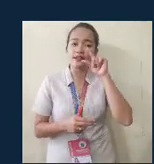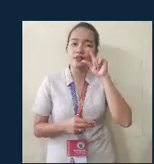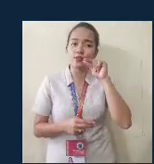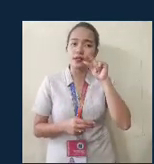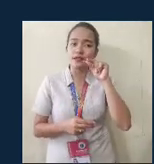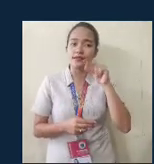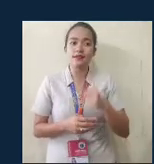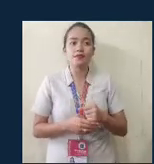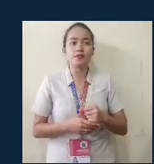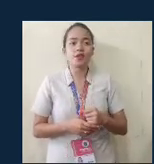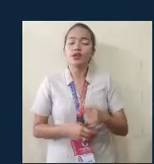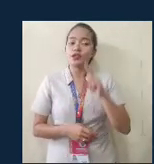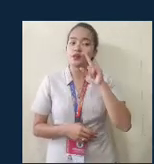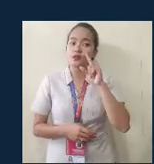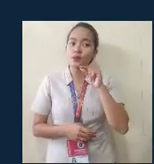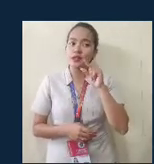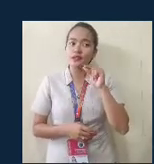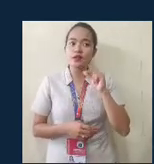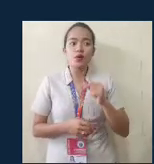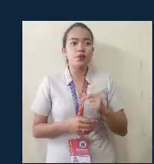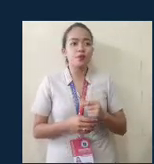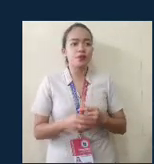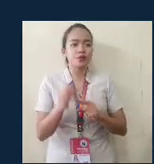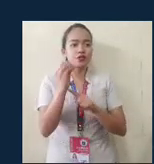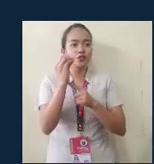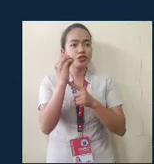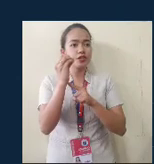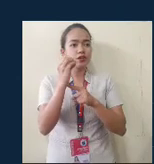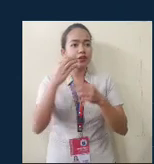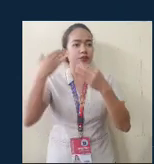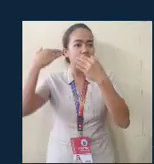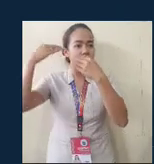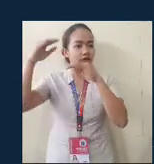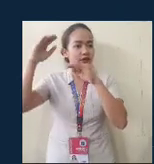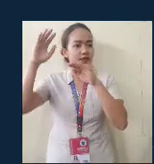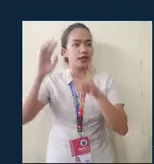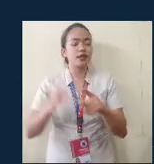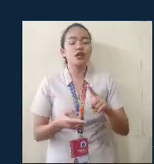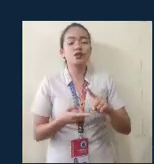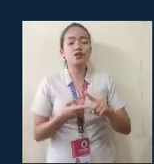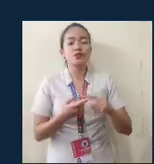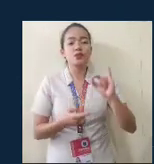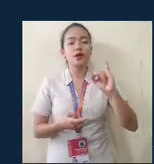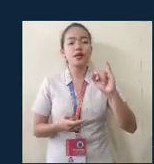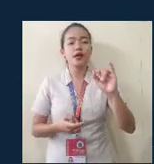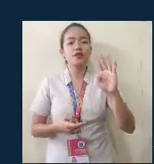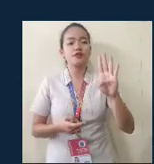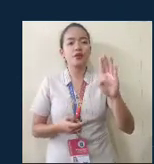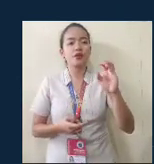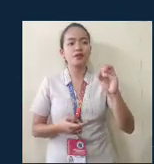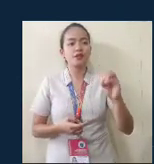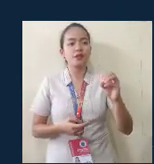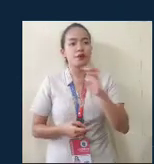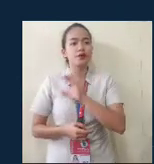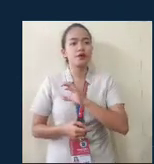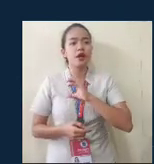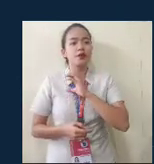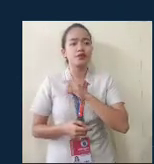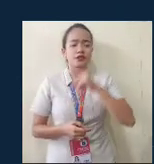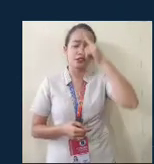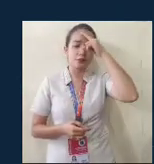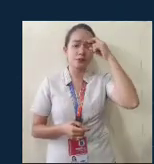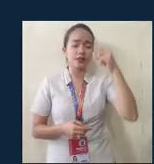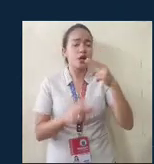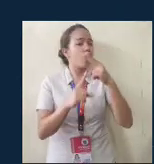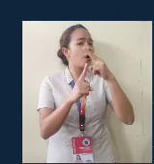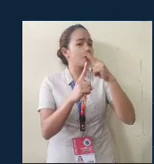originally restricted to 140 characters, but on November 7, 2017, this